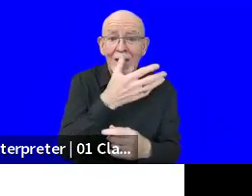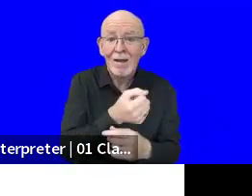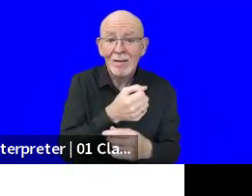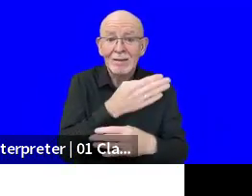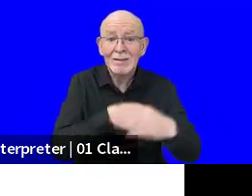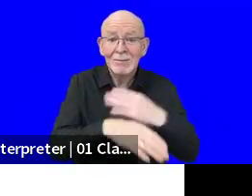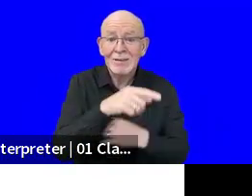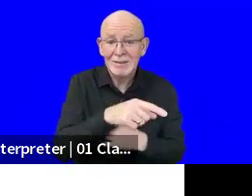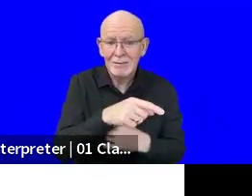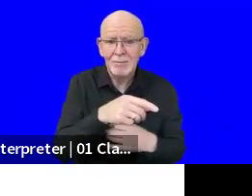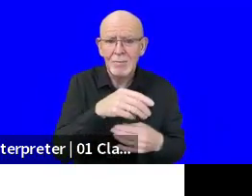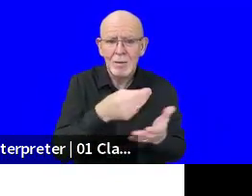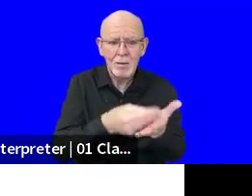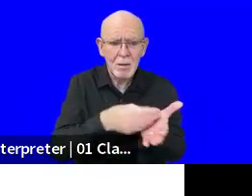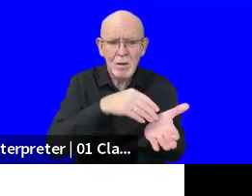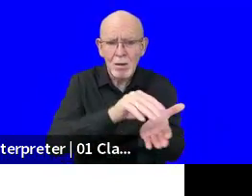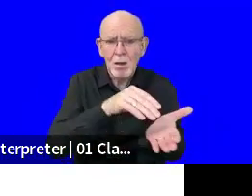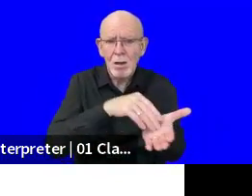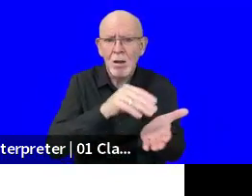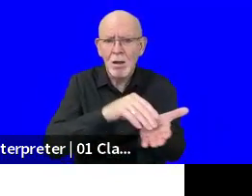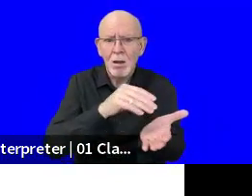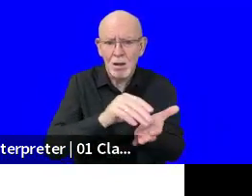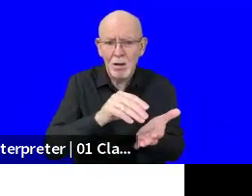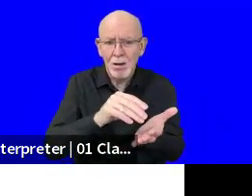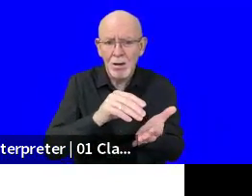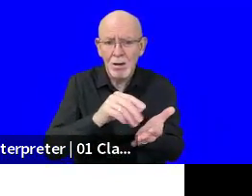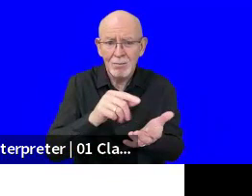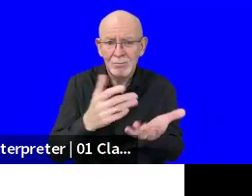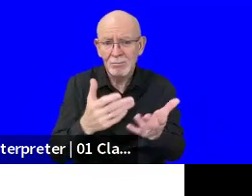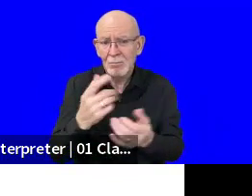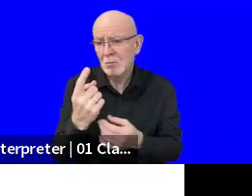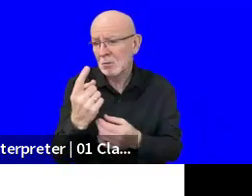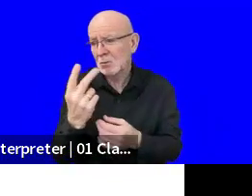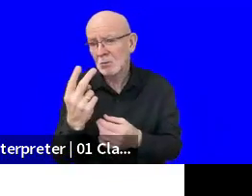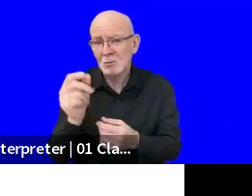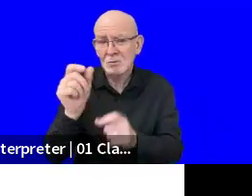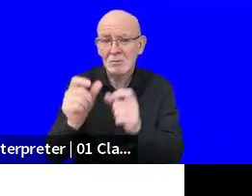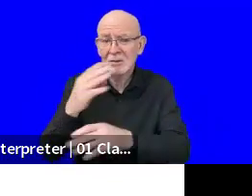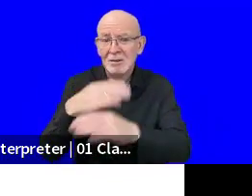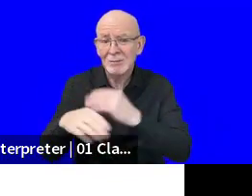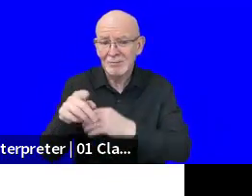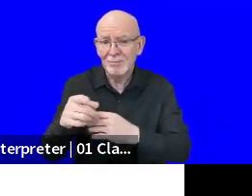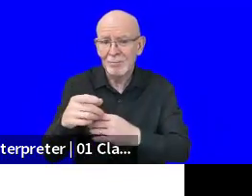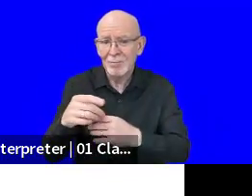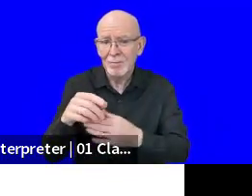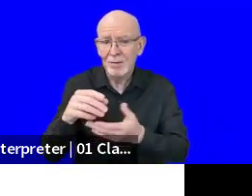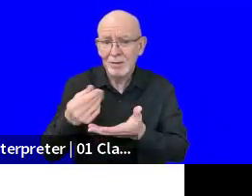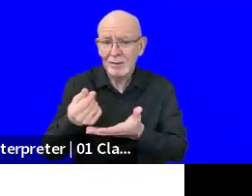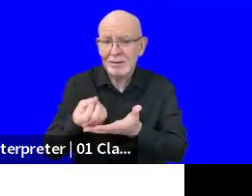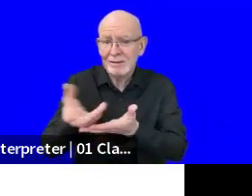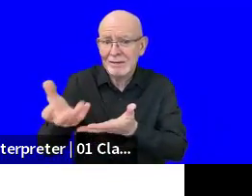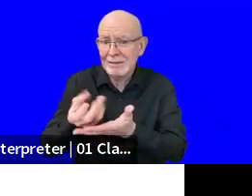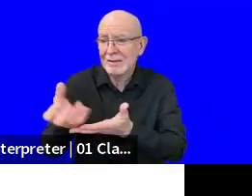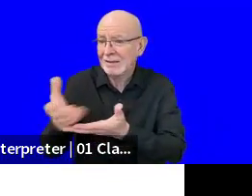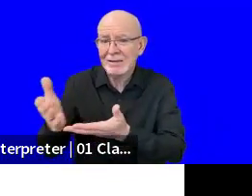those disability-related costs and therefore have less money for food, shelter, and other things that all households need. Or they cannot